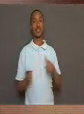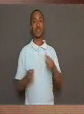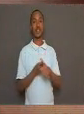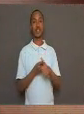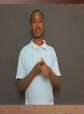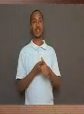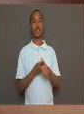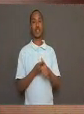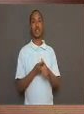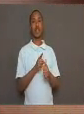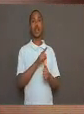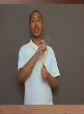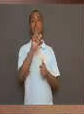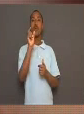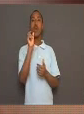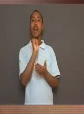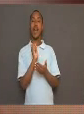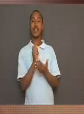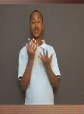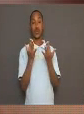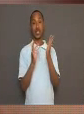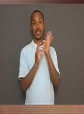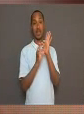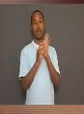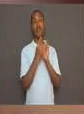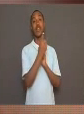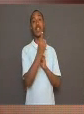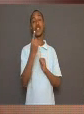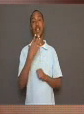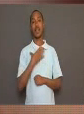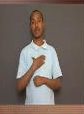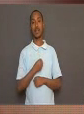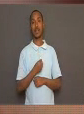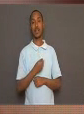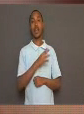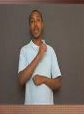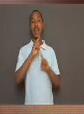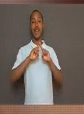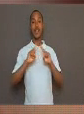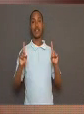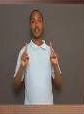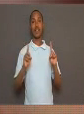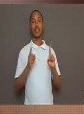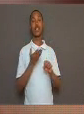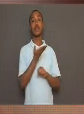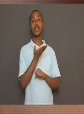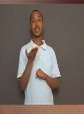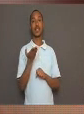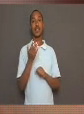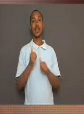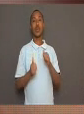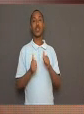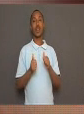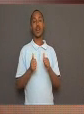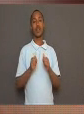First, we write the oxidation number of each element and identify the substances which